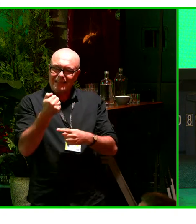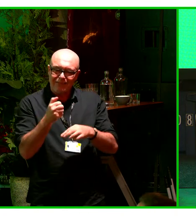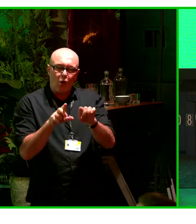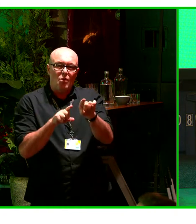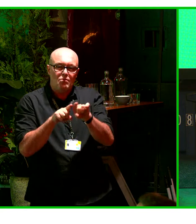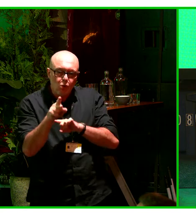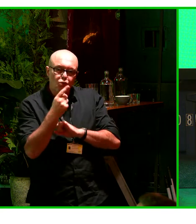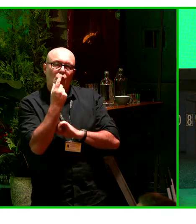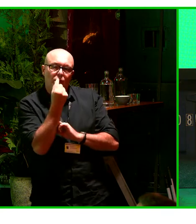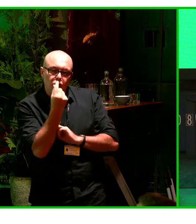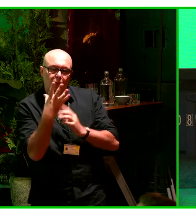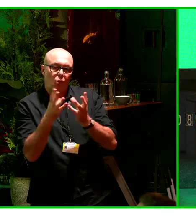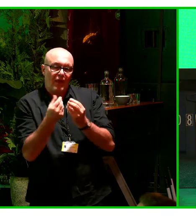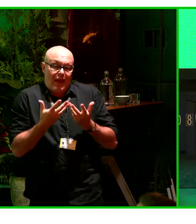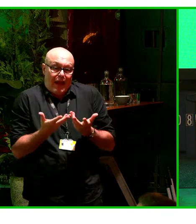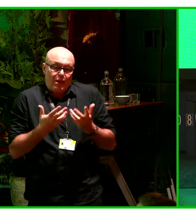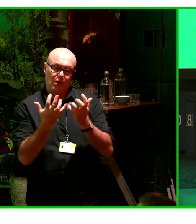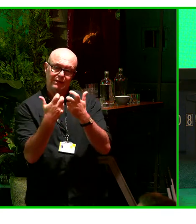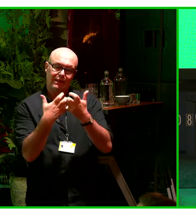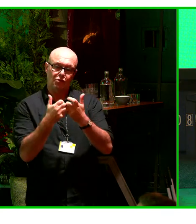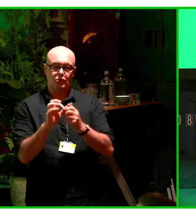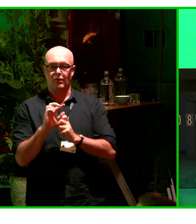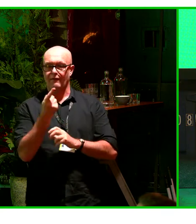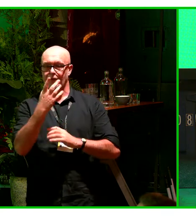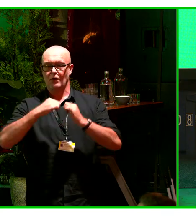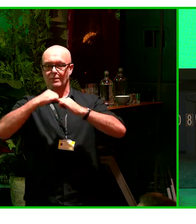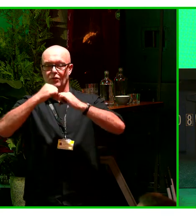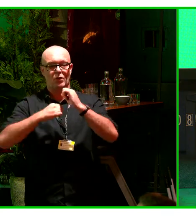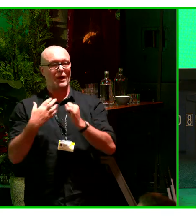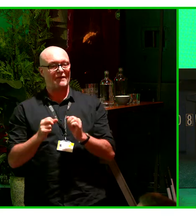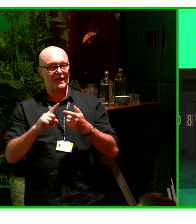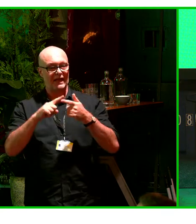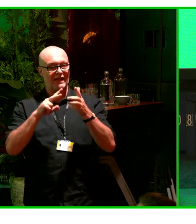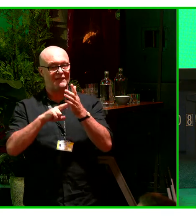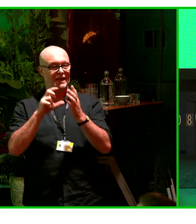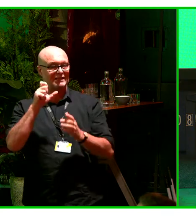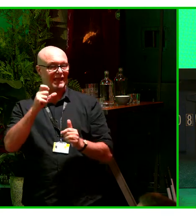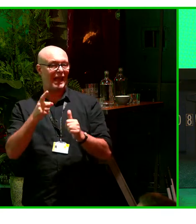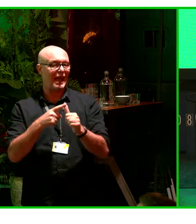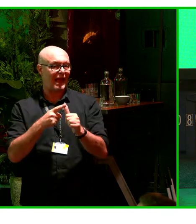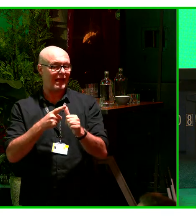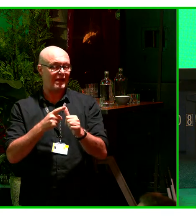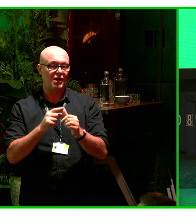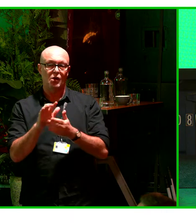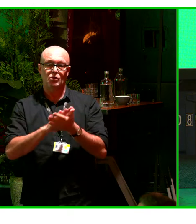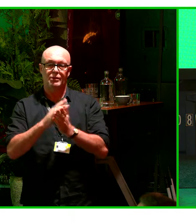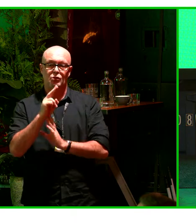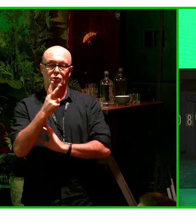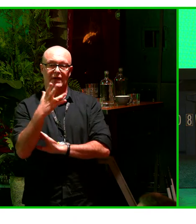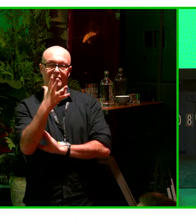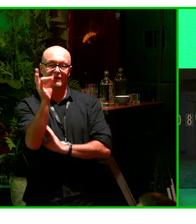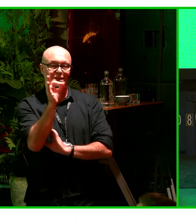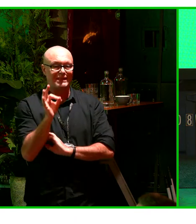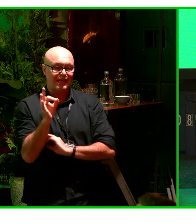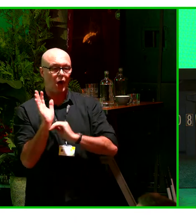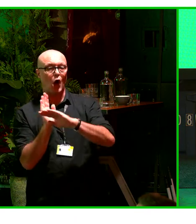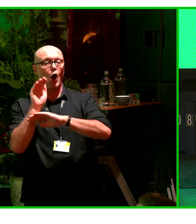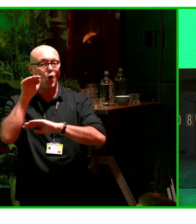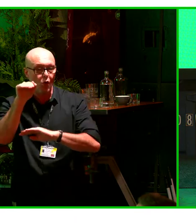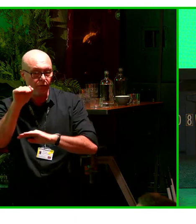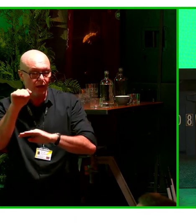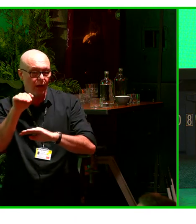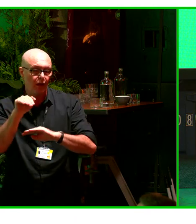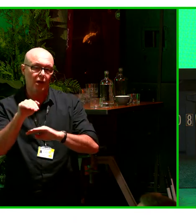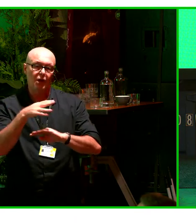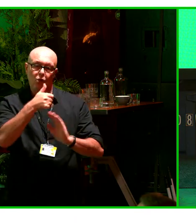available technologies. So in our first building, we've gone for EPCA. We're 25% better than building regs requirements. We've put as